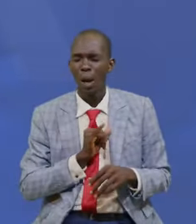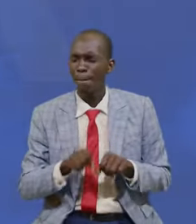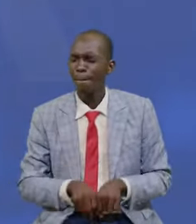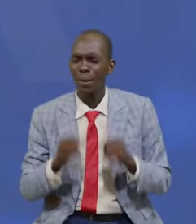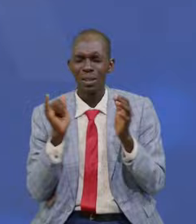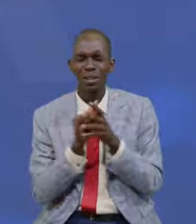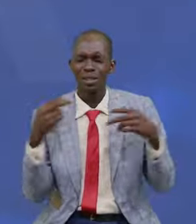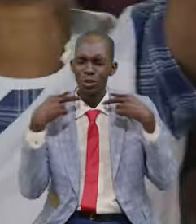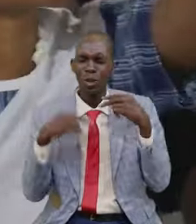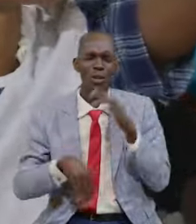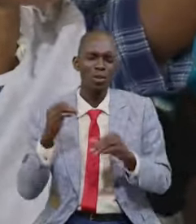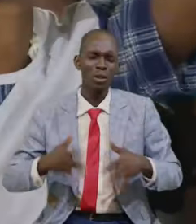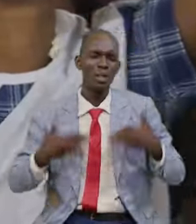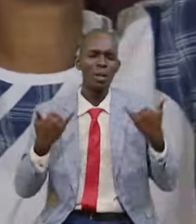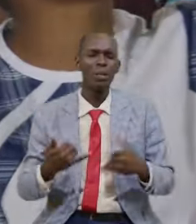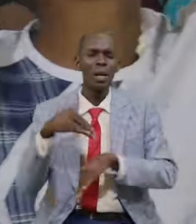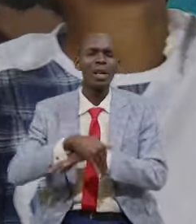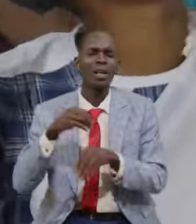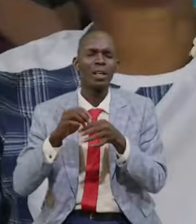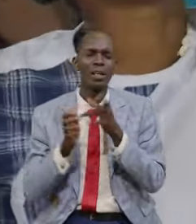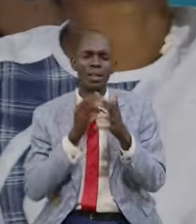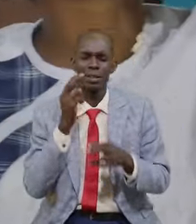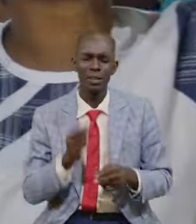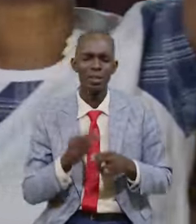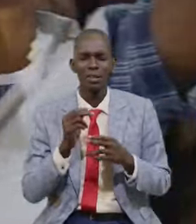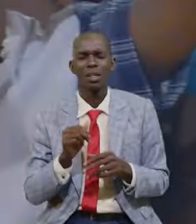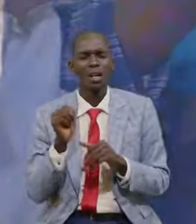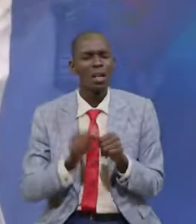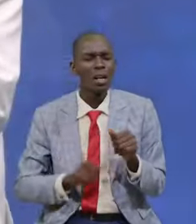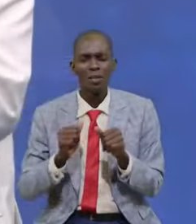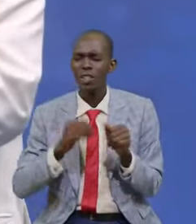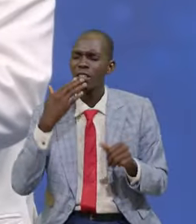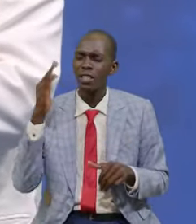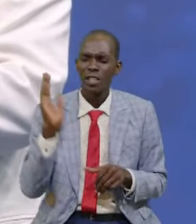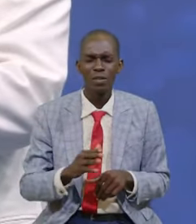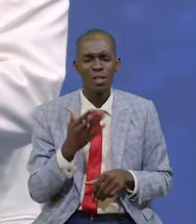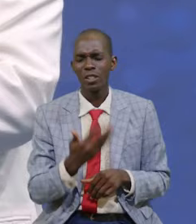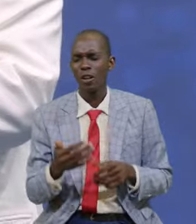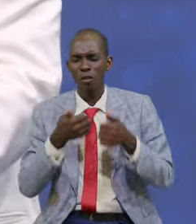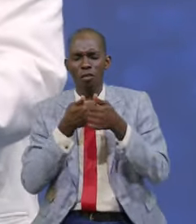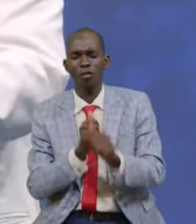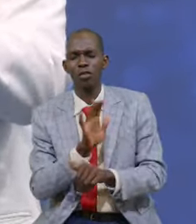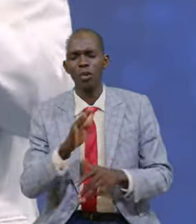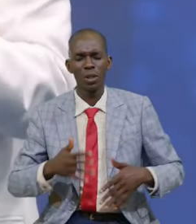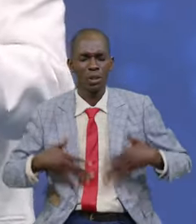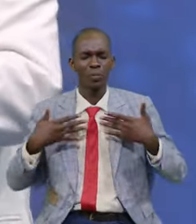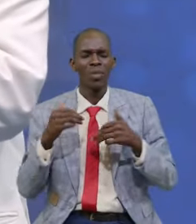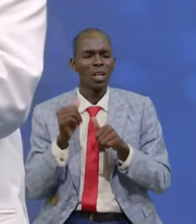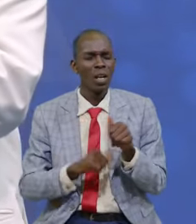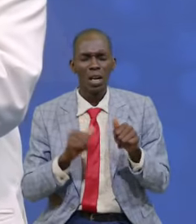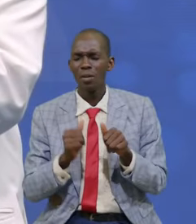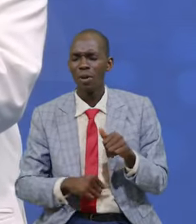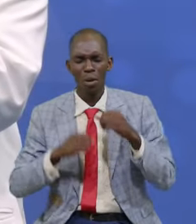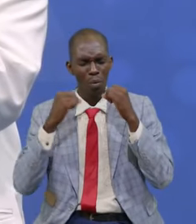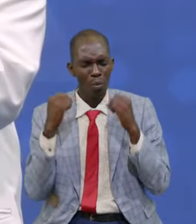yoke in your life tonight in Jesus' name. Every evil thing following your life, every power